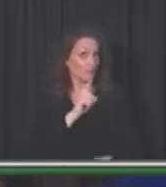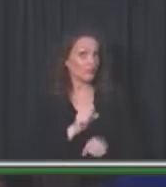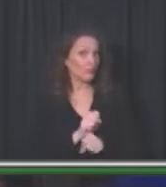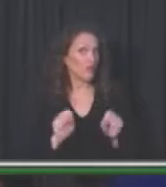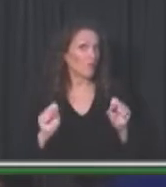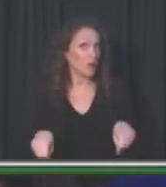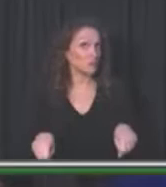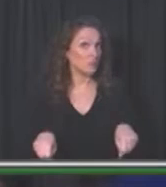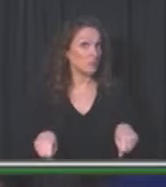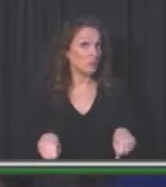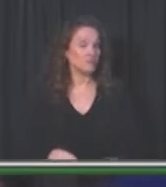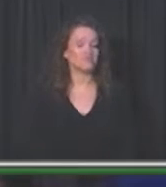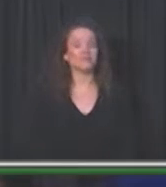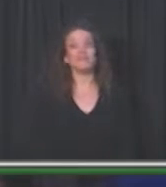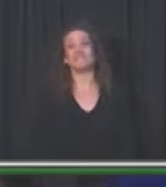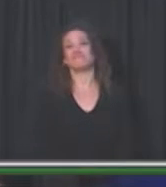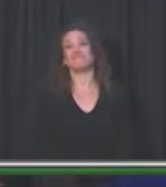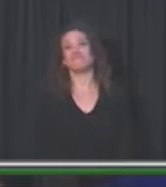possible.